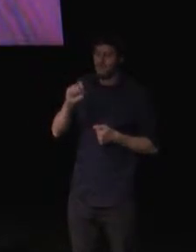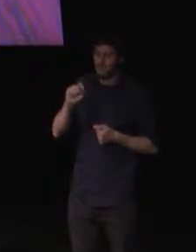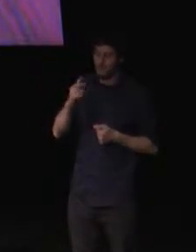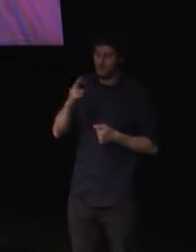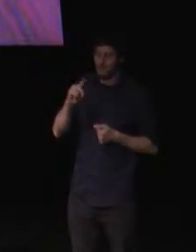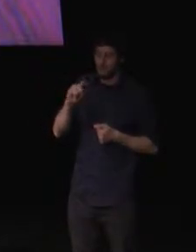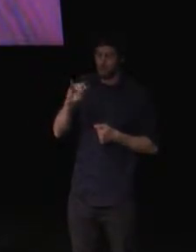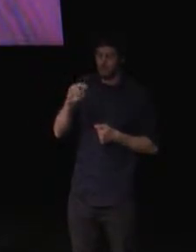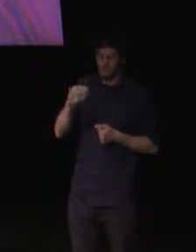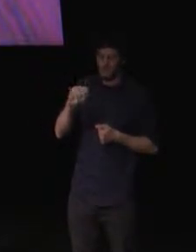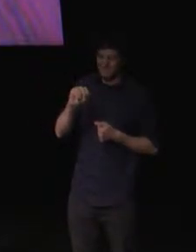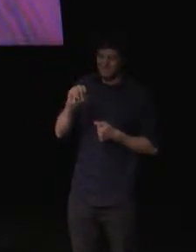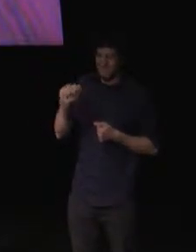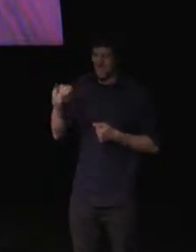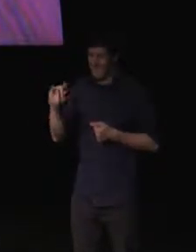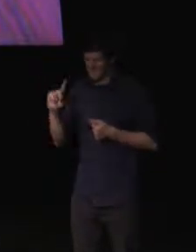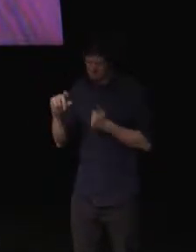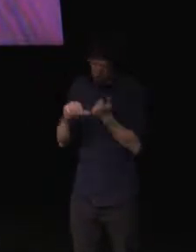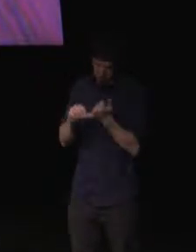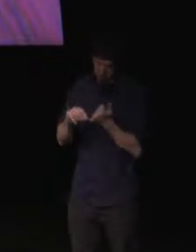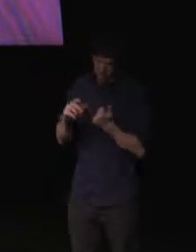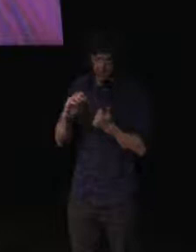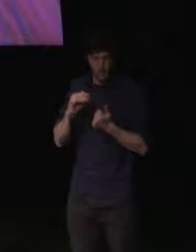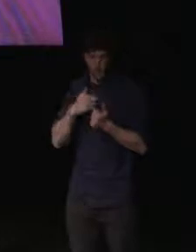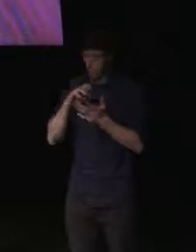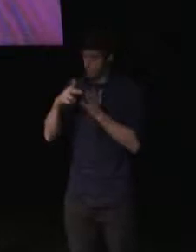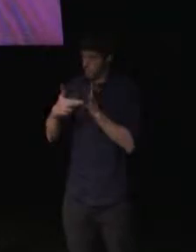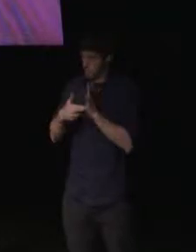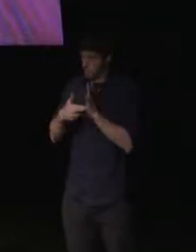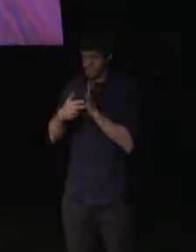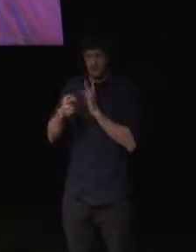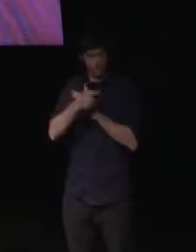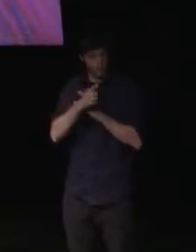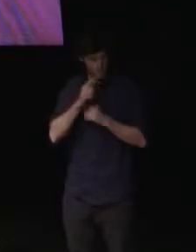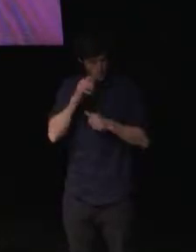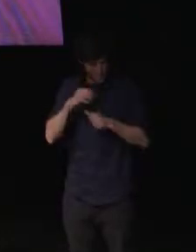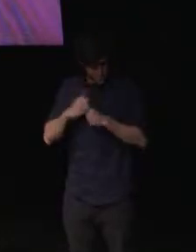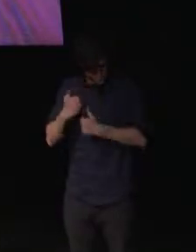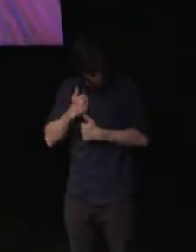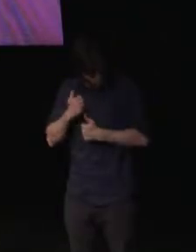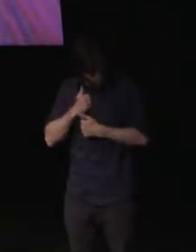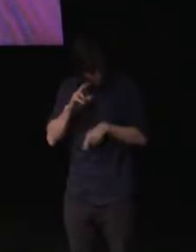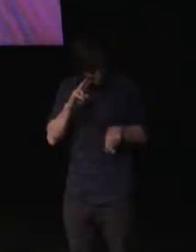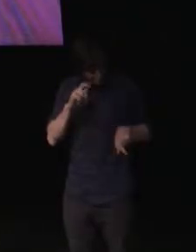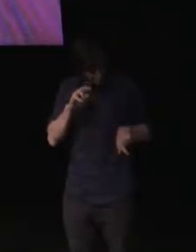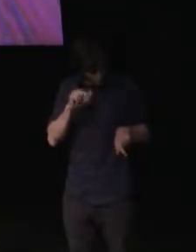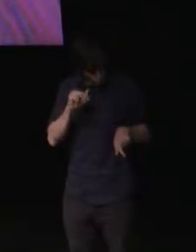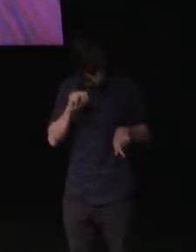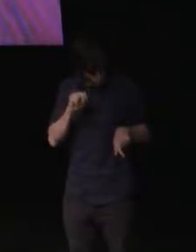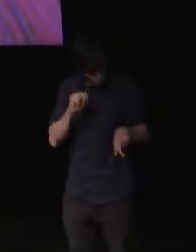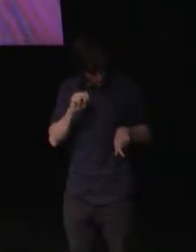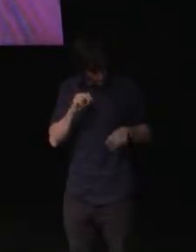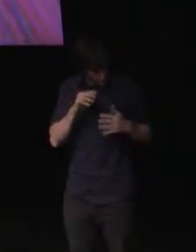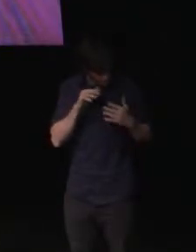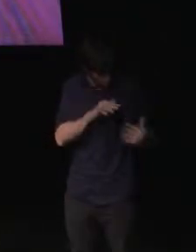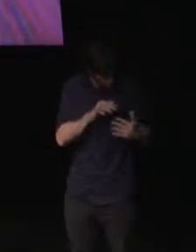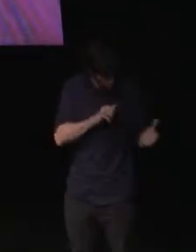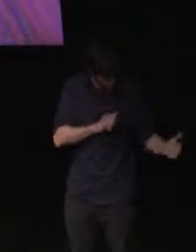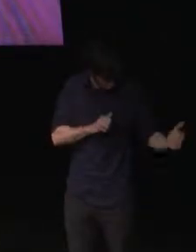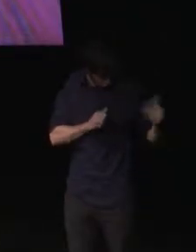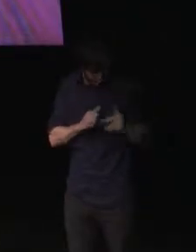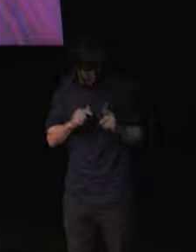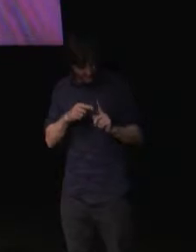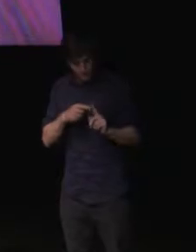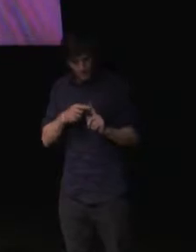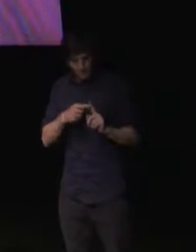and our role was to work with veterans coming back from serving in World War I who had various mental health disabilities and engaging them